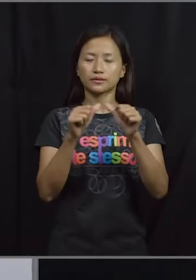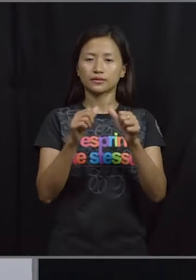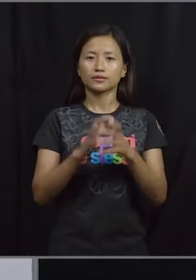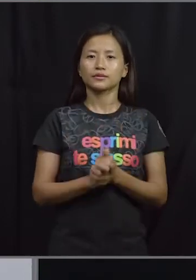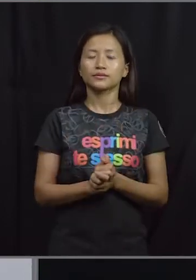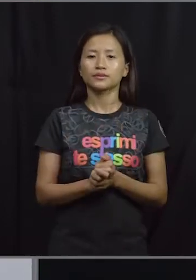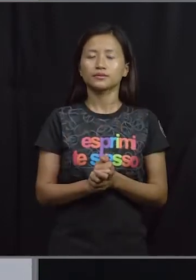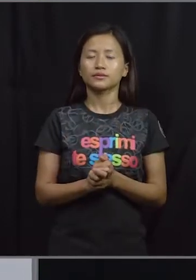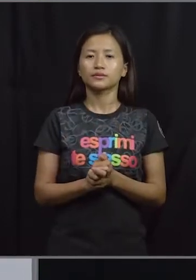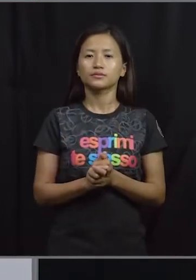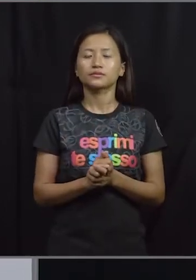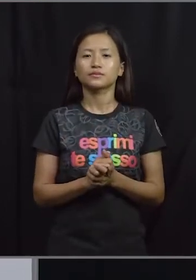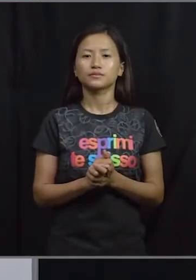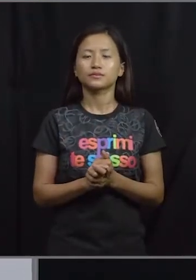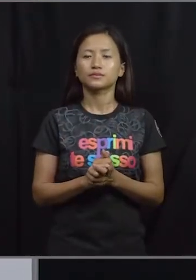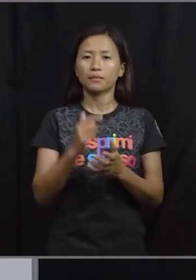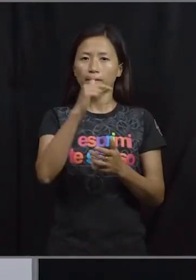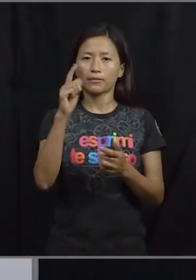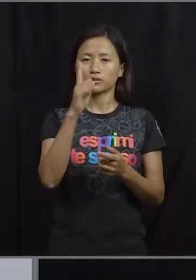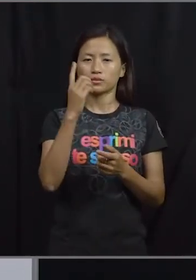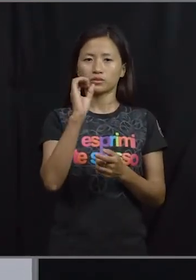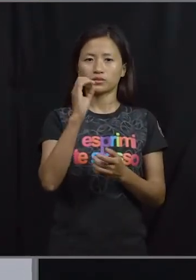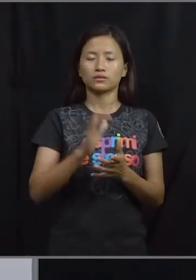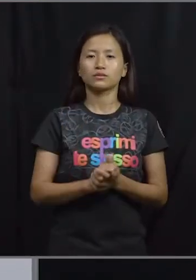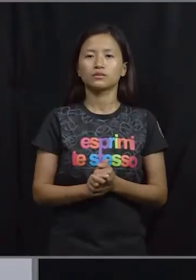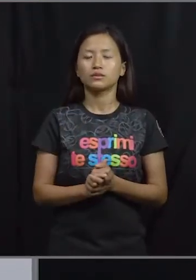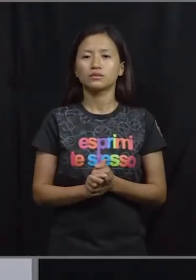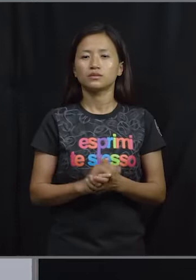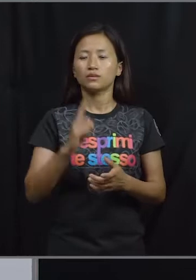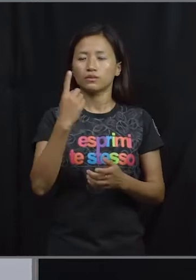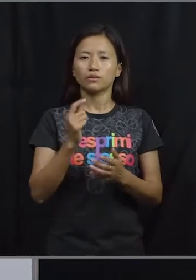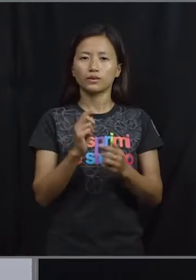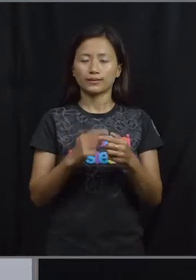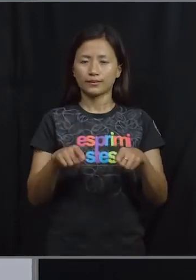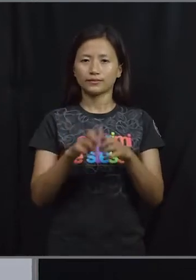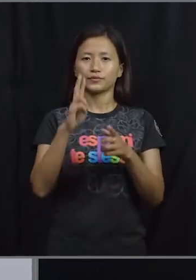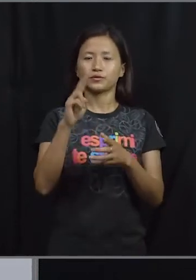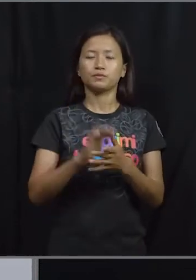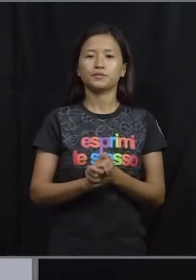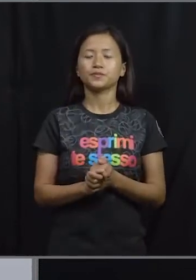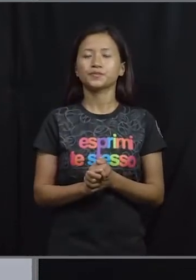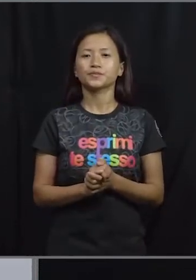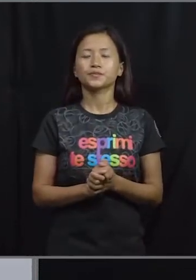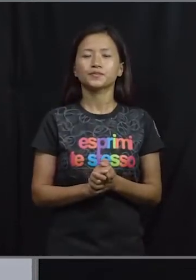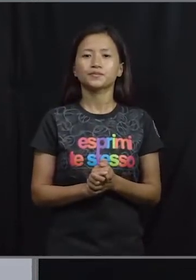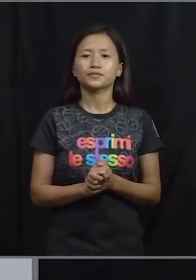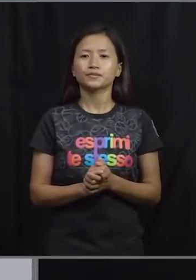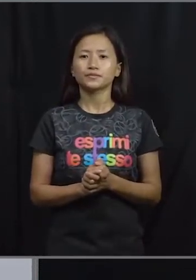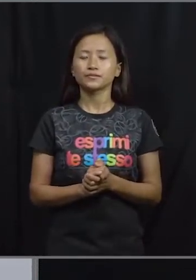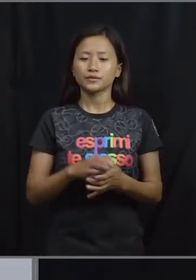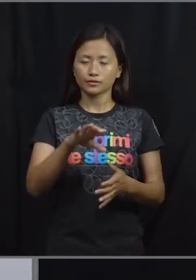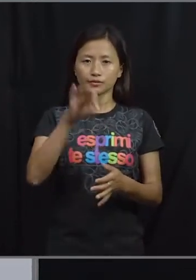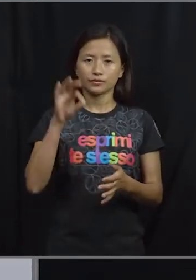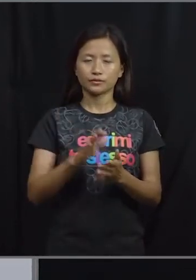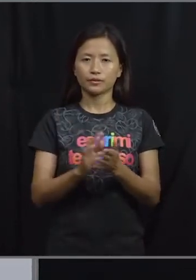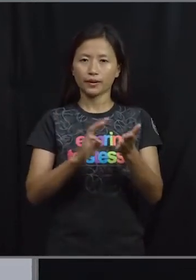I'll take 2 by 2 matrix, -1 0 1 2. Okay, here we can